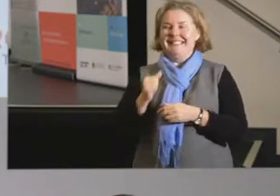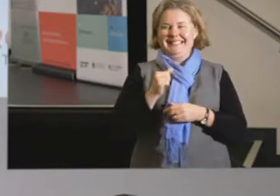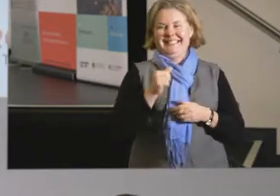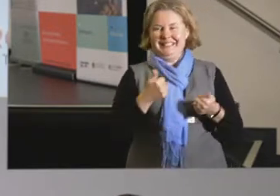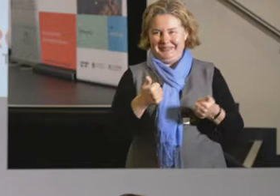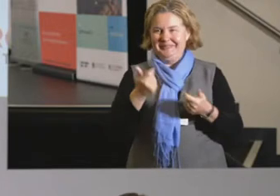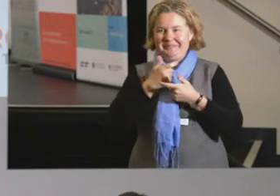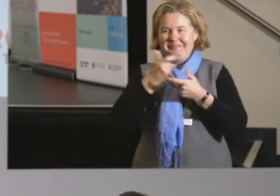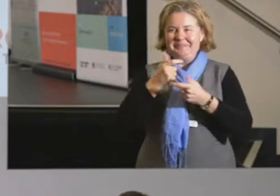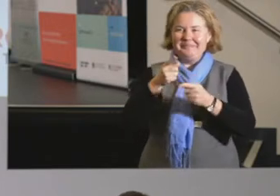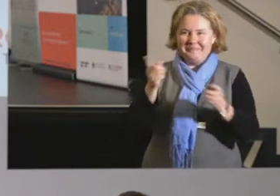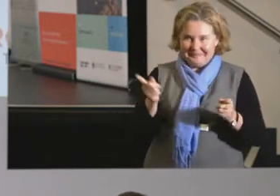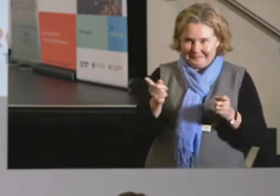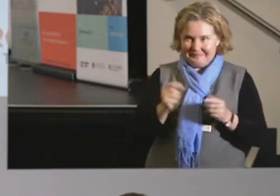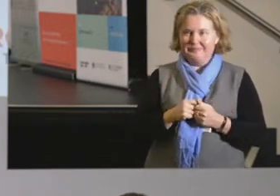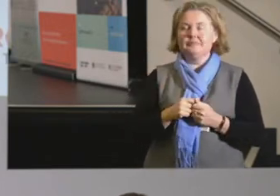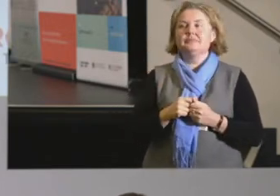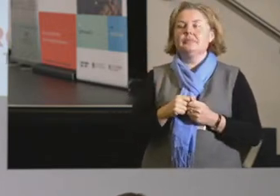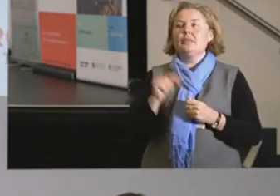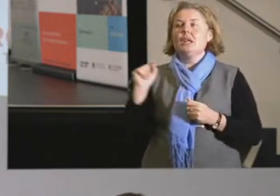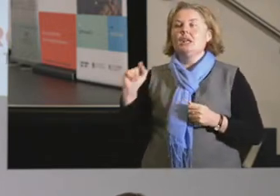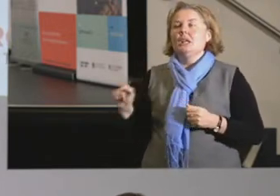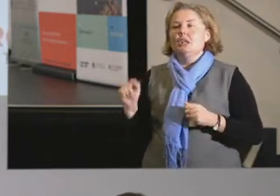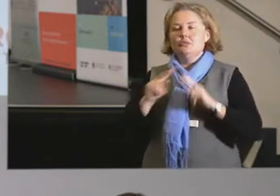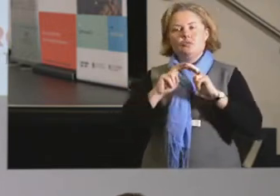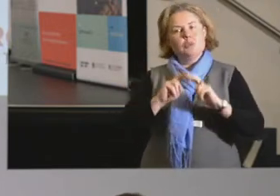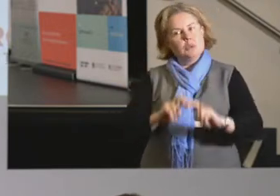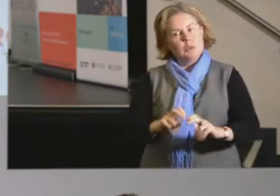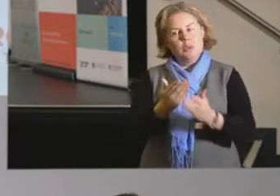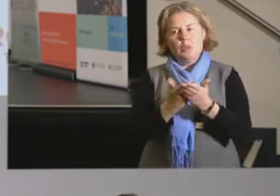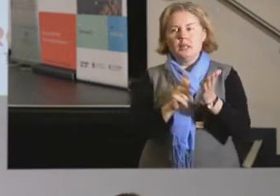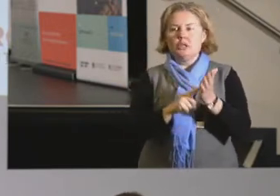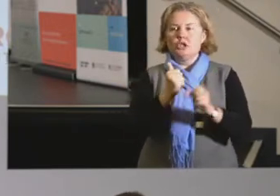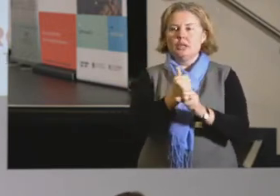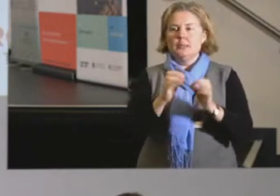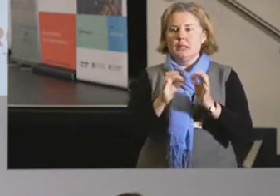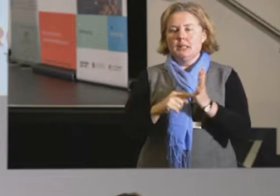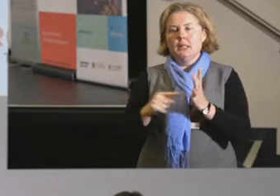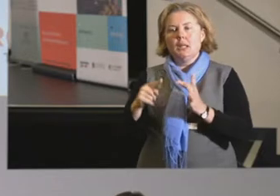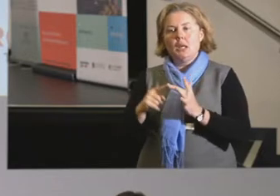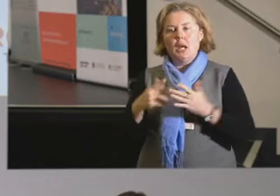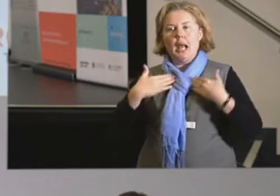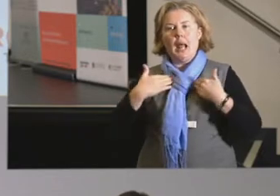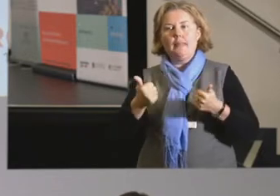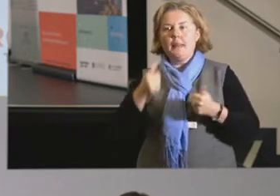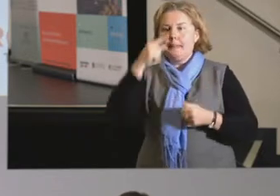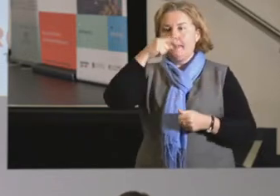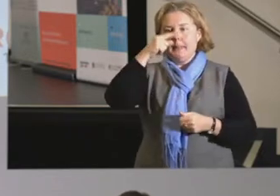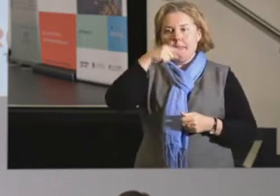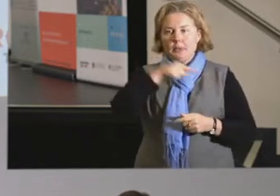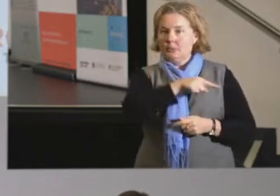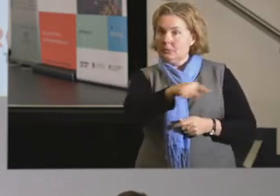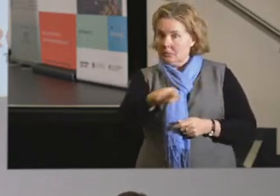Melbourne. And he leads the research on LGBTI health at the